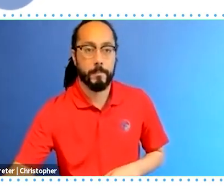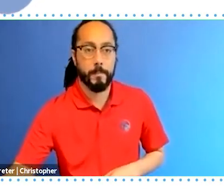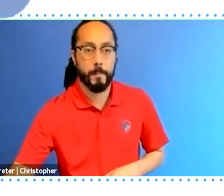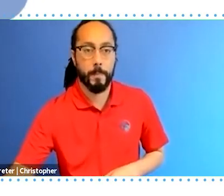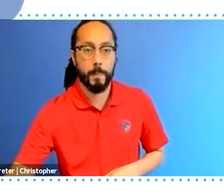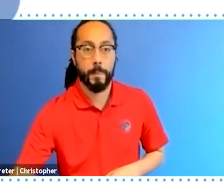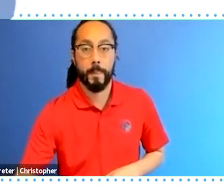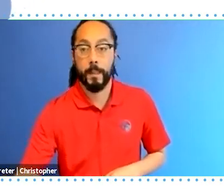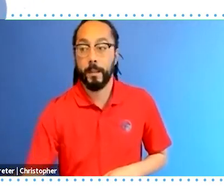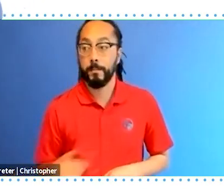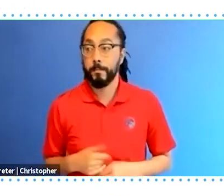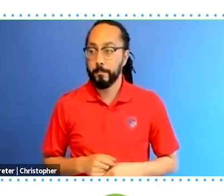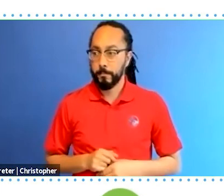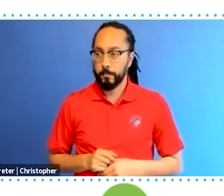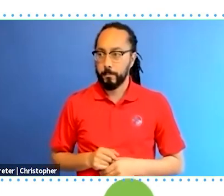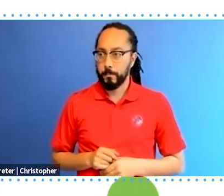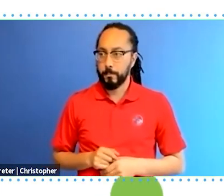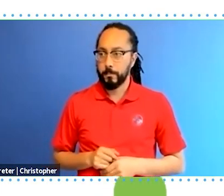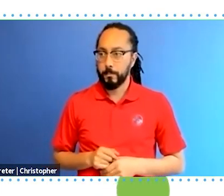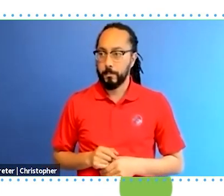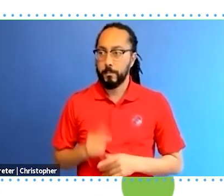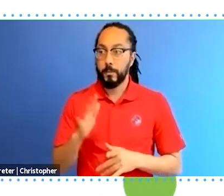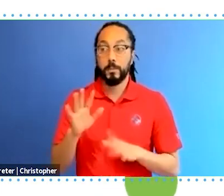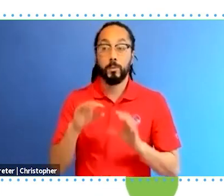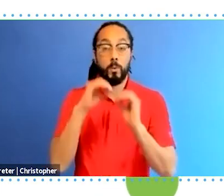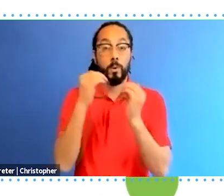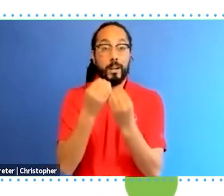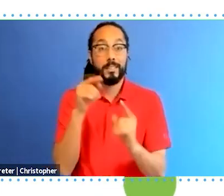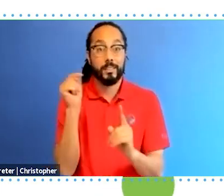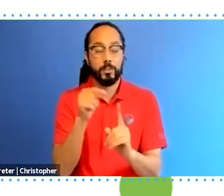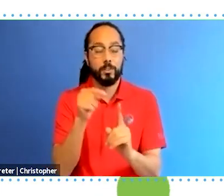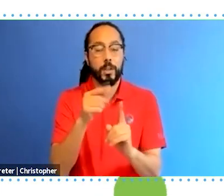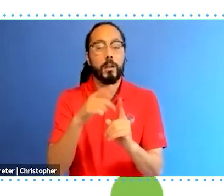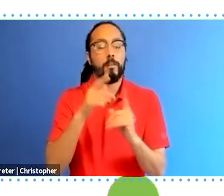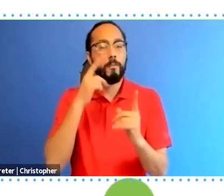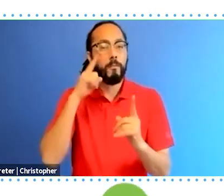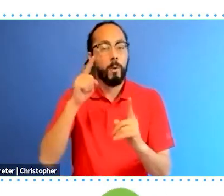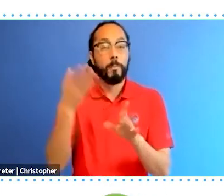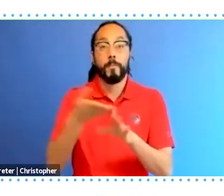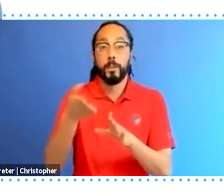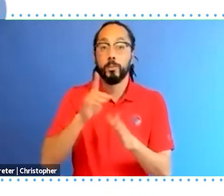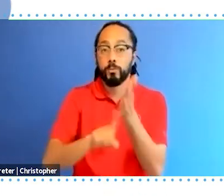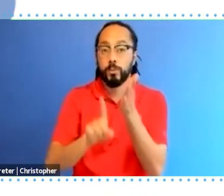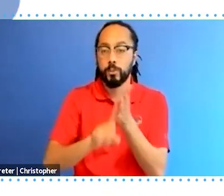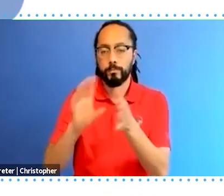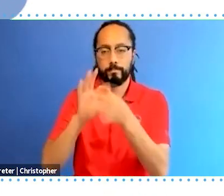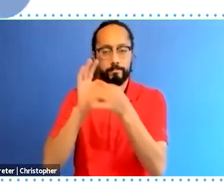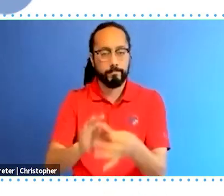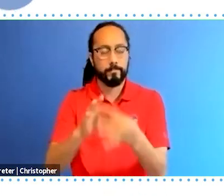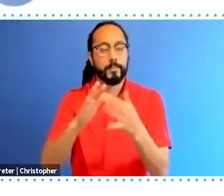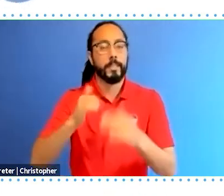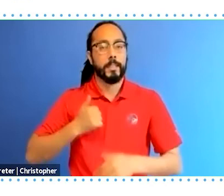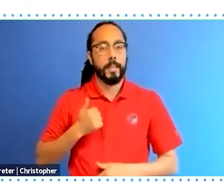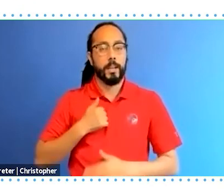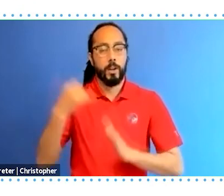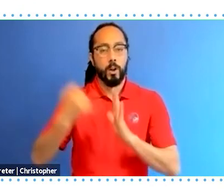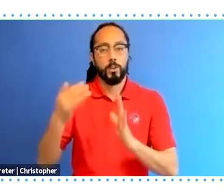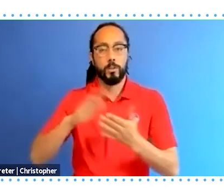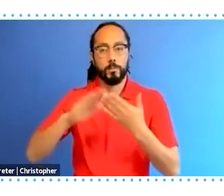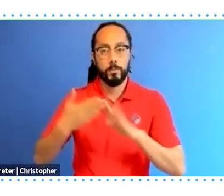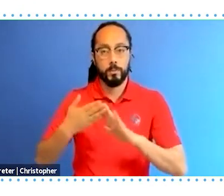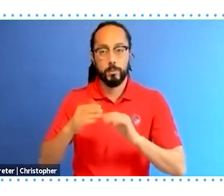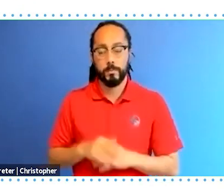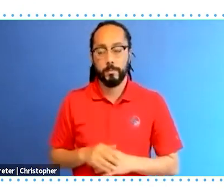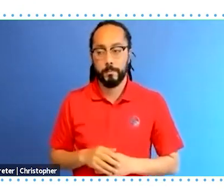to recognizing and undertaking professional research that is relevant to the Canadian arts community.